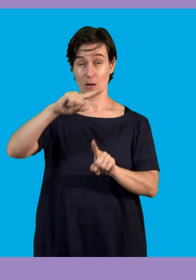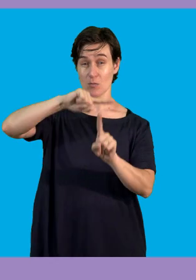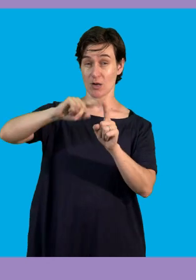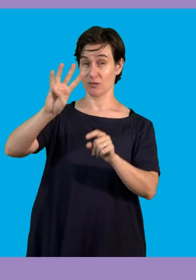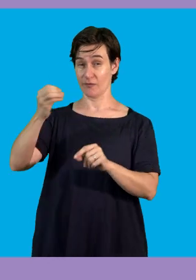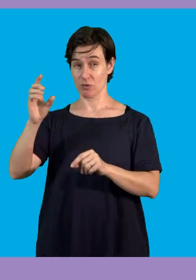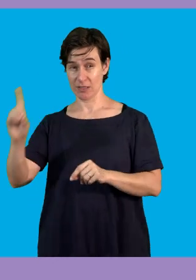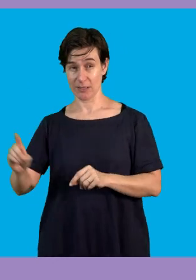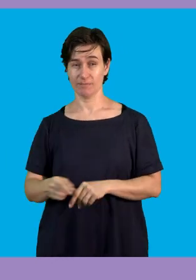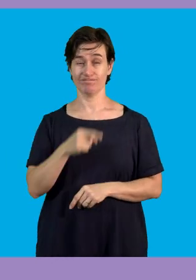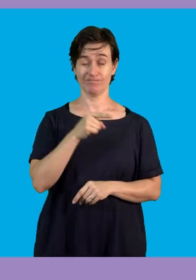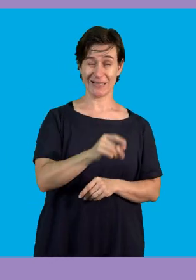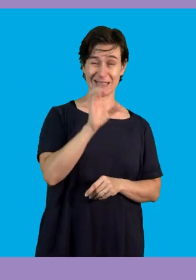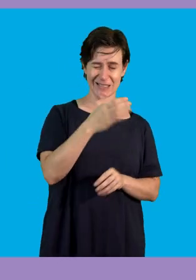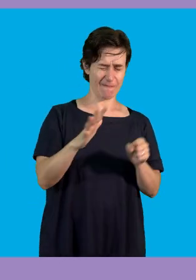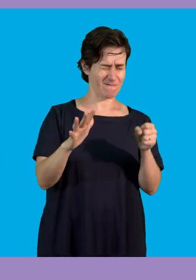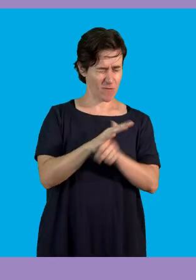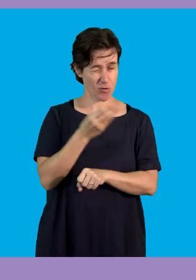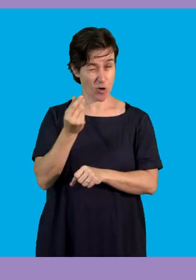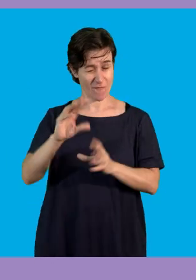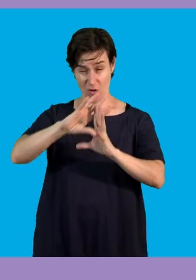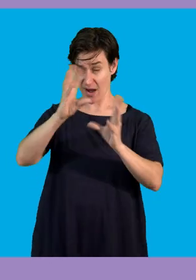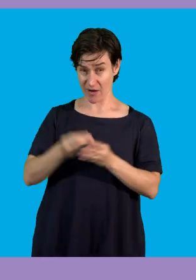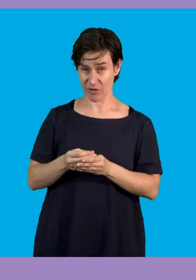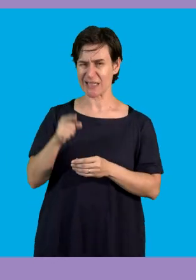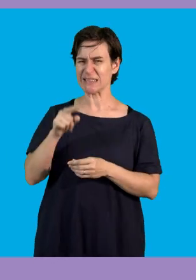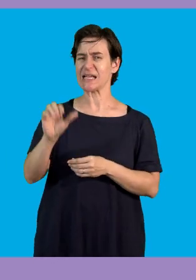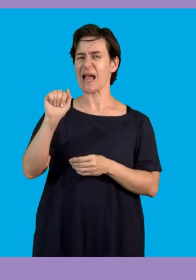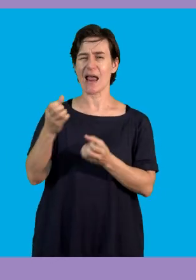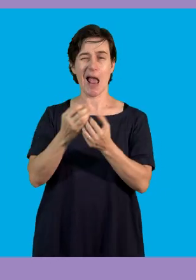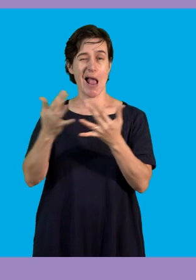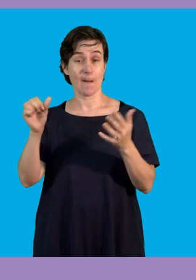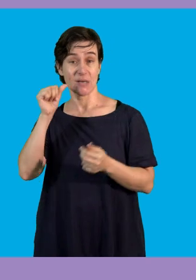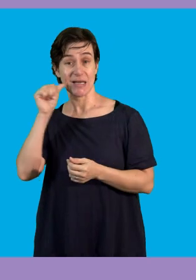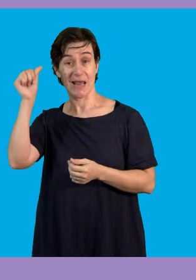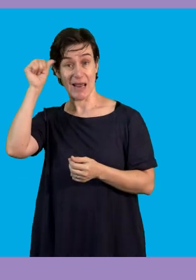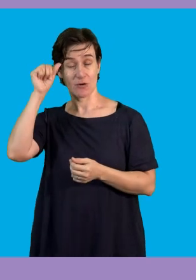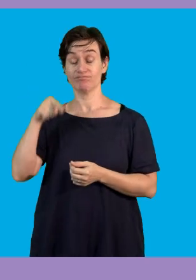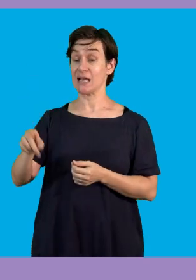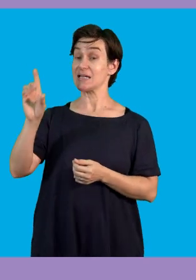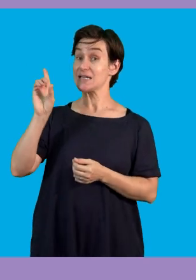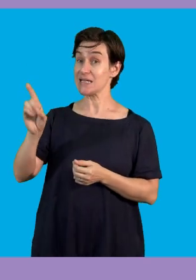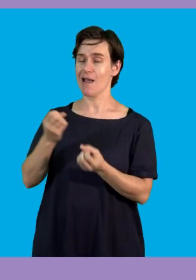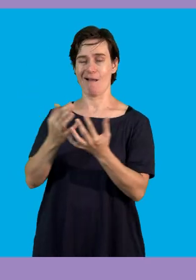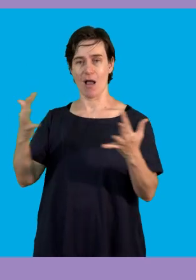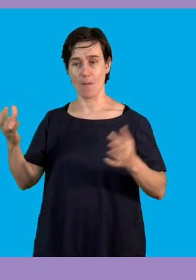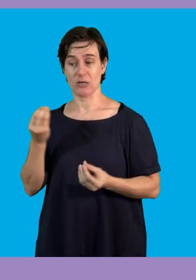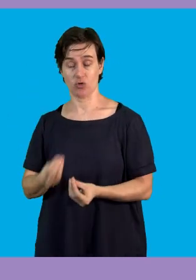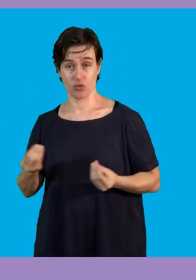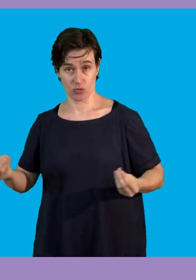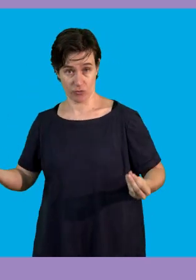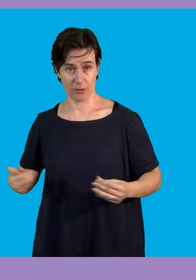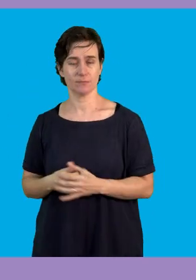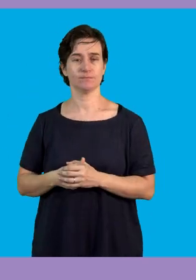40D, where C is the total costs, and A is the number of adults, and D is the number of